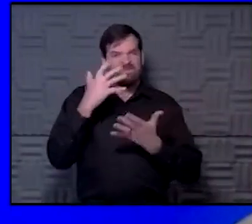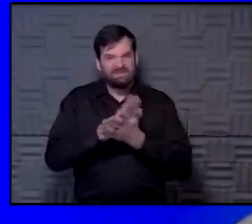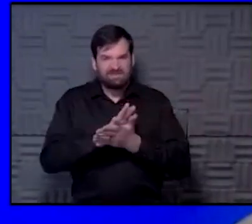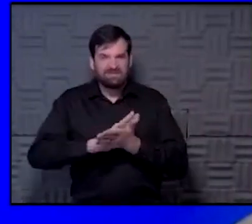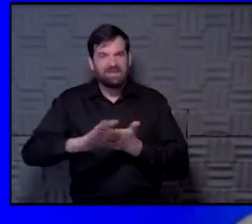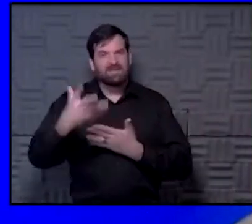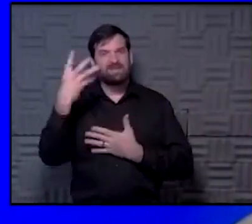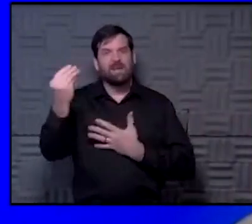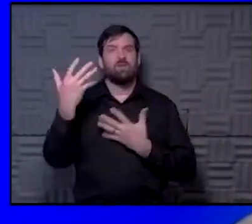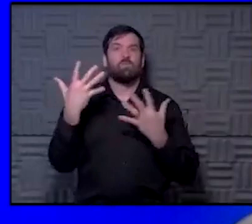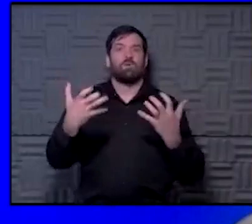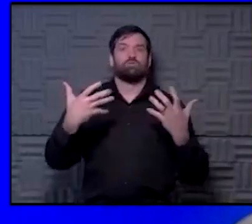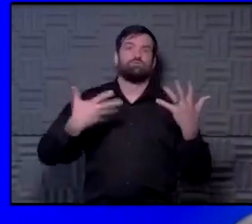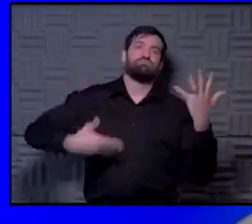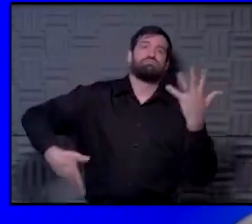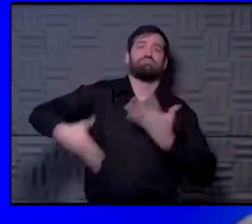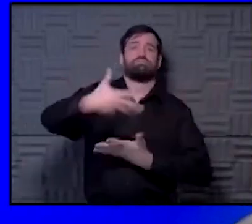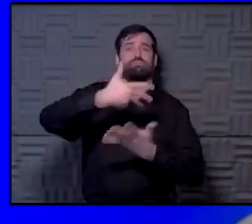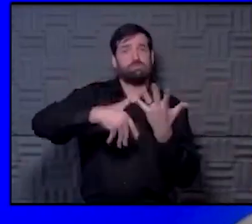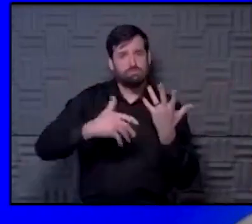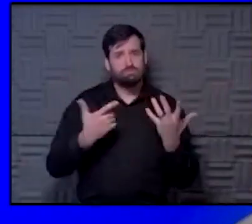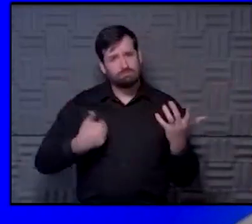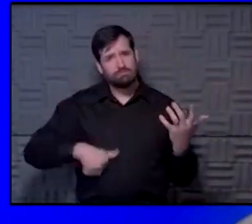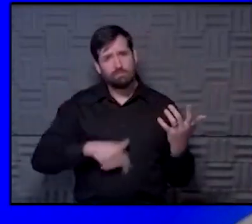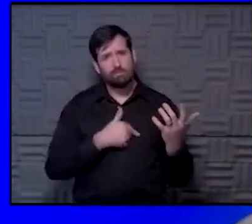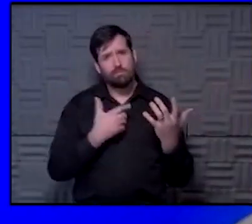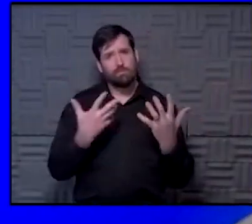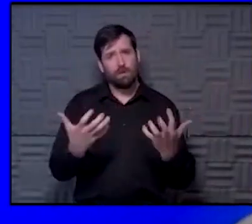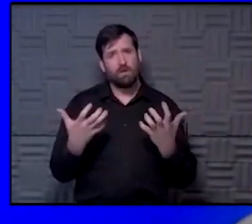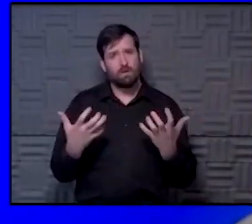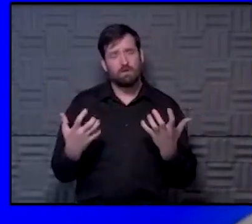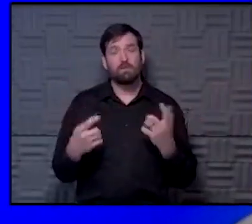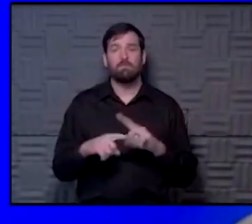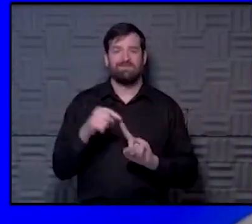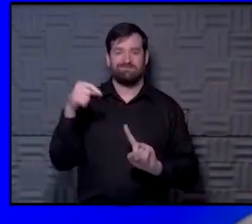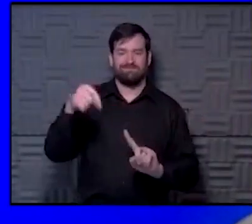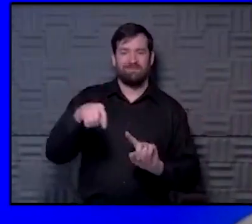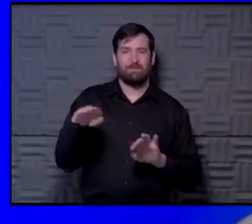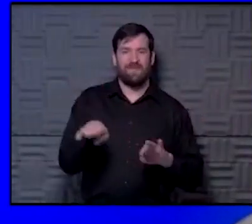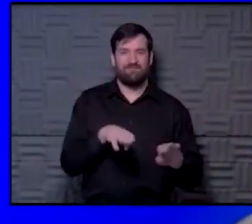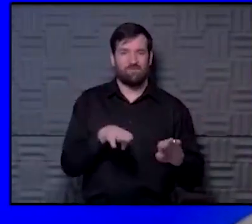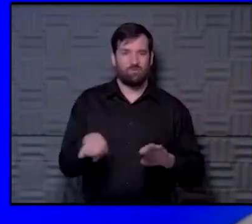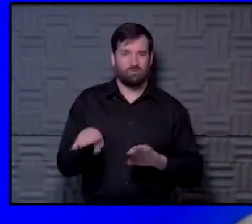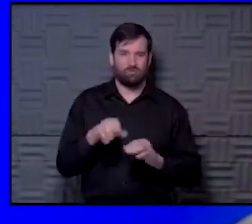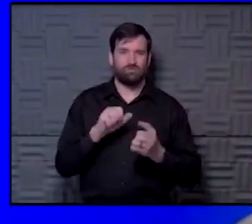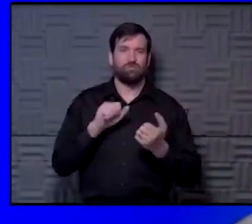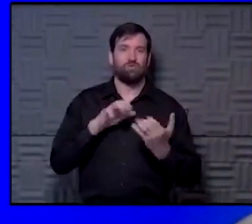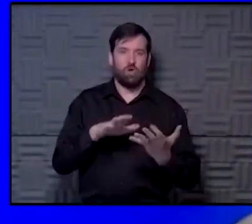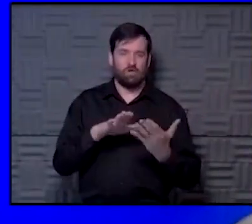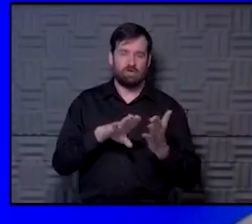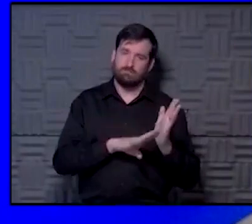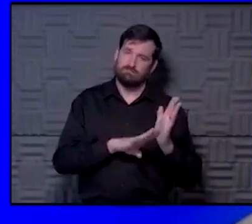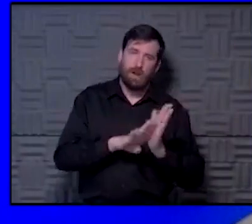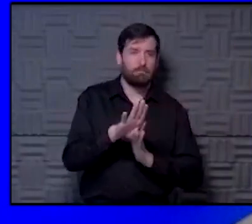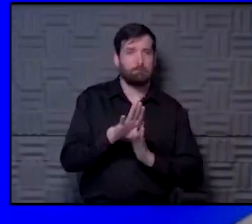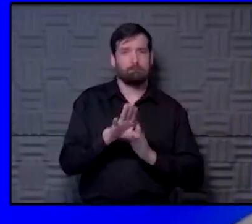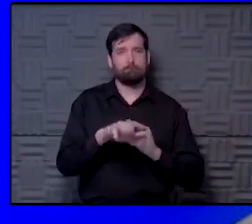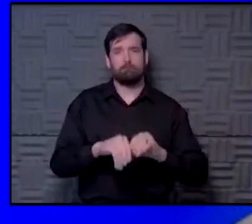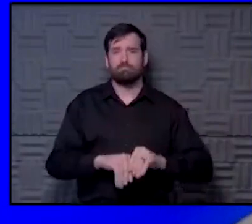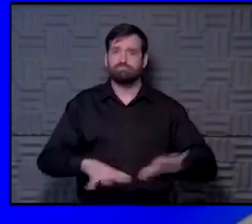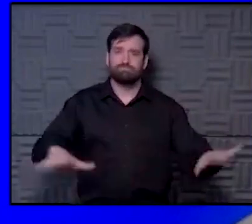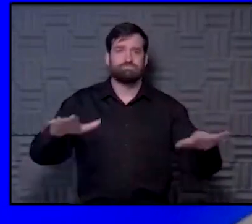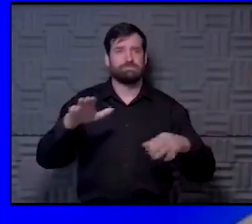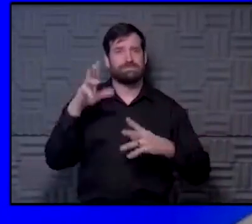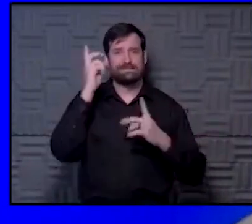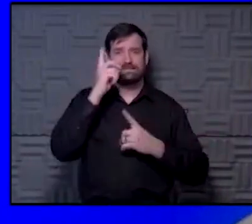wanting to gather. We all want to do that, but this is the behaviors. These are the behaviors that cause the spread of the